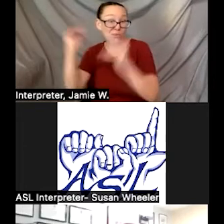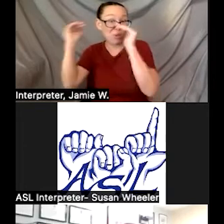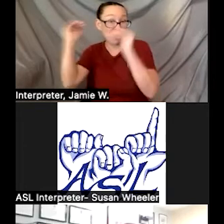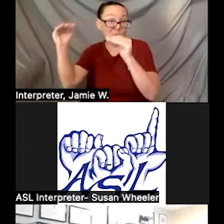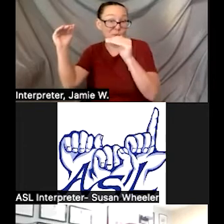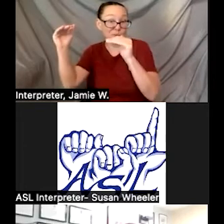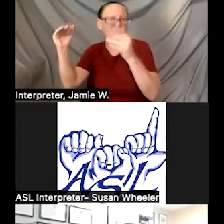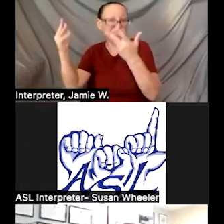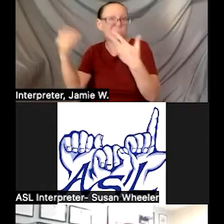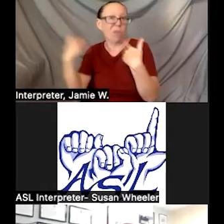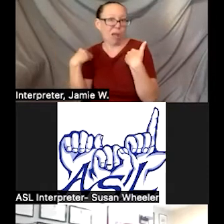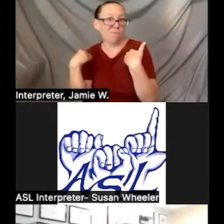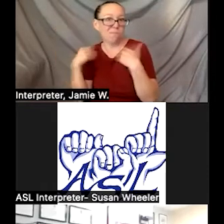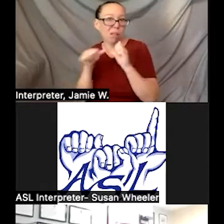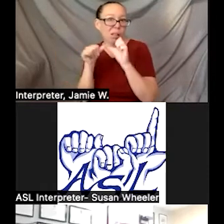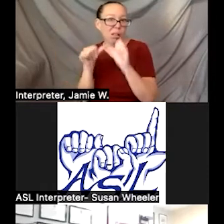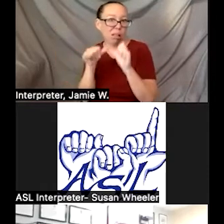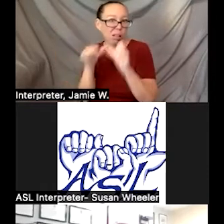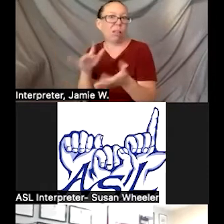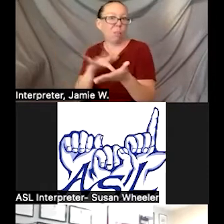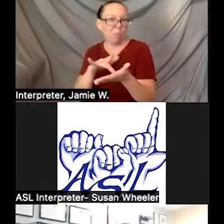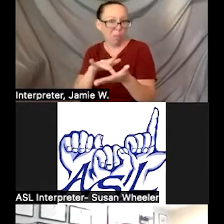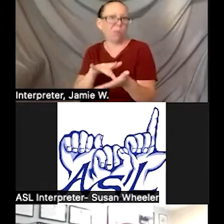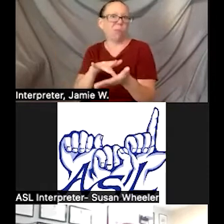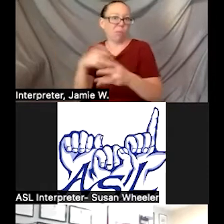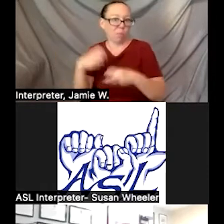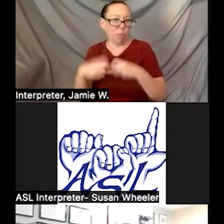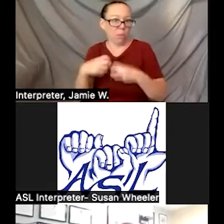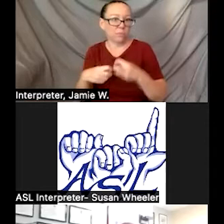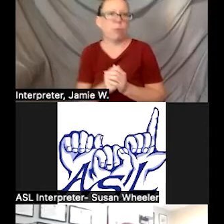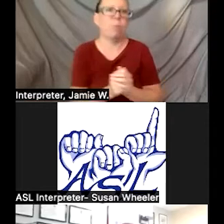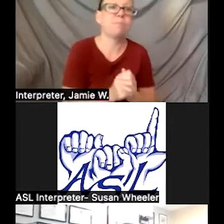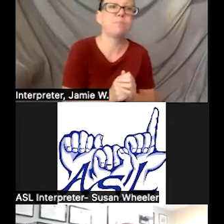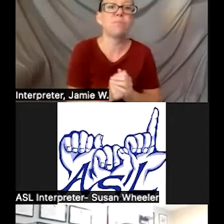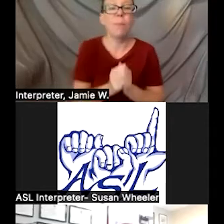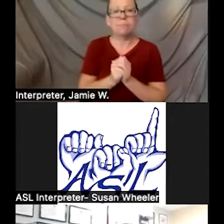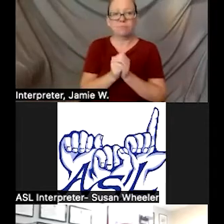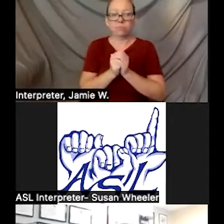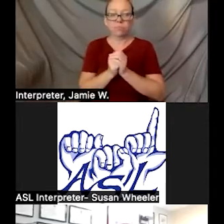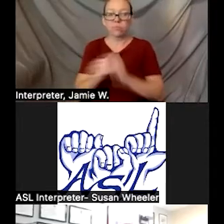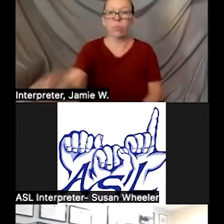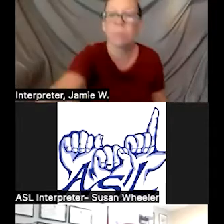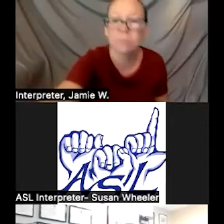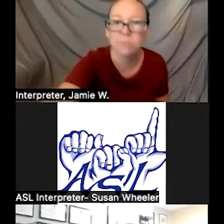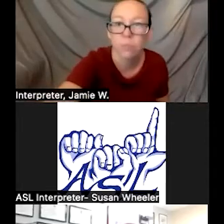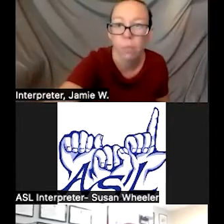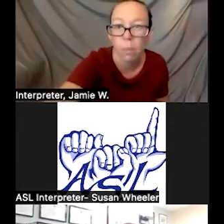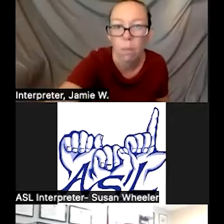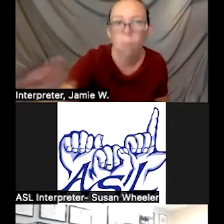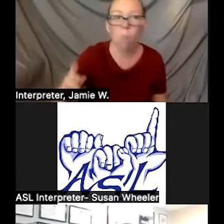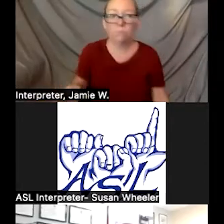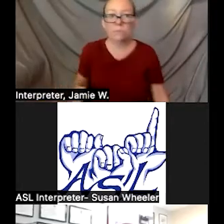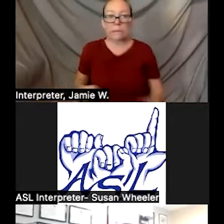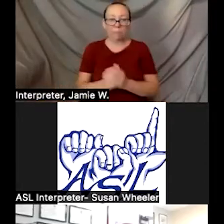medical attention. Oftentimes these aren't people that are in the hospital, but are in and out of the hospital.